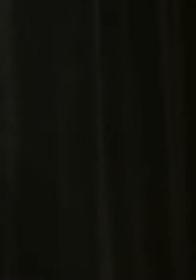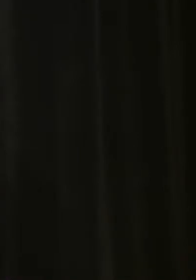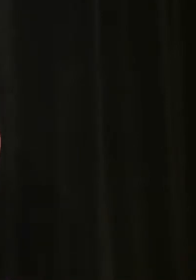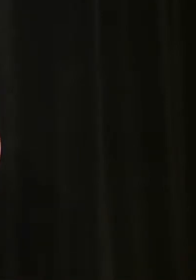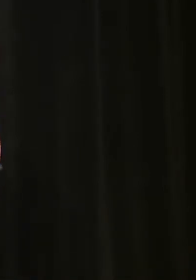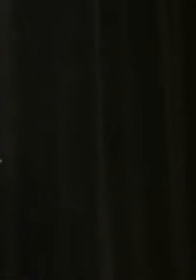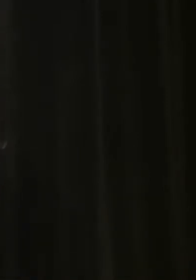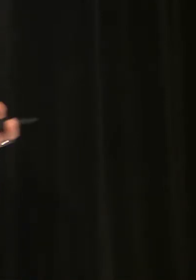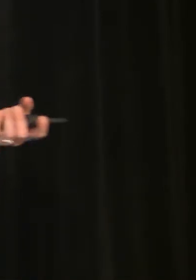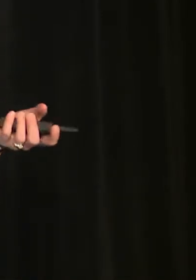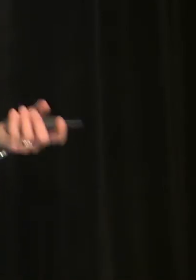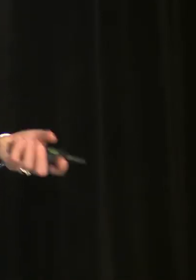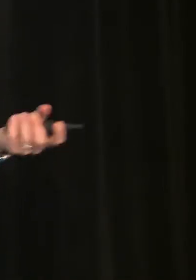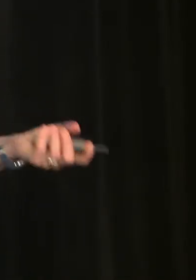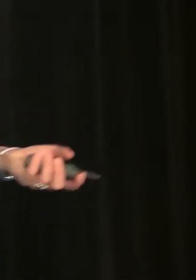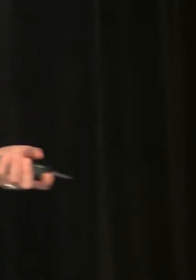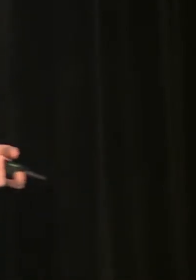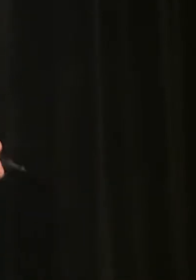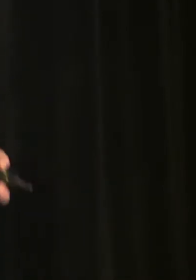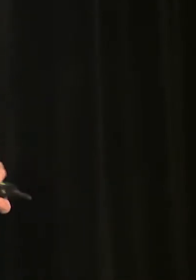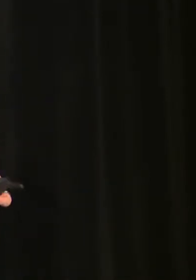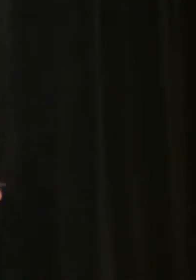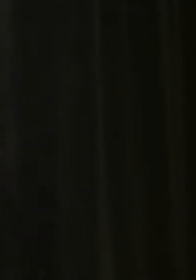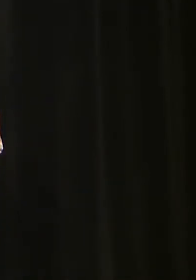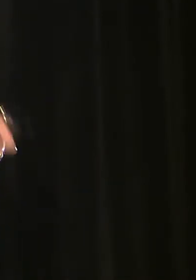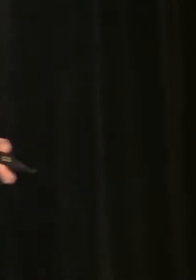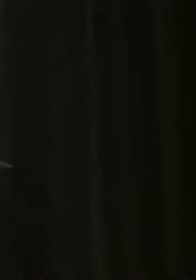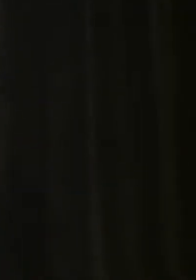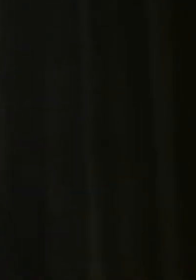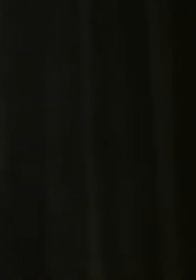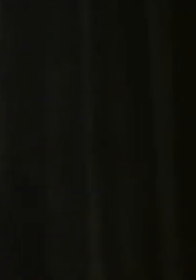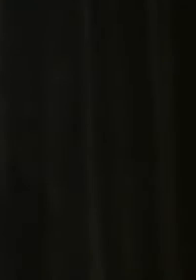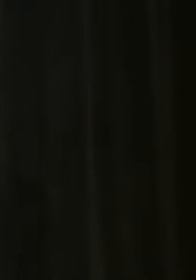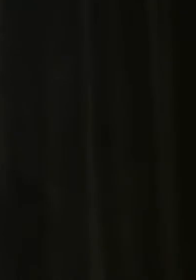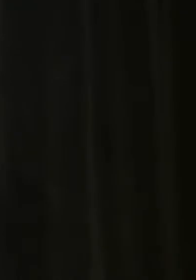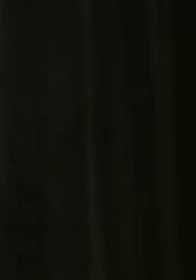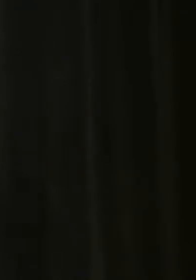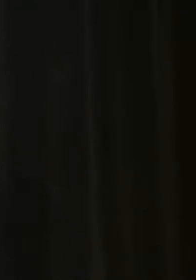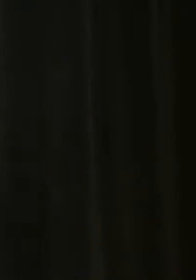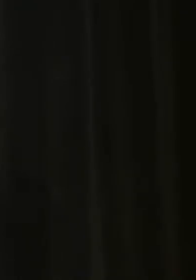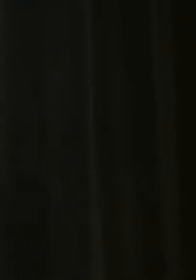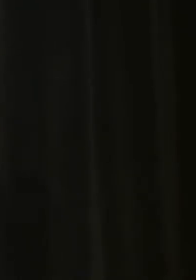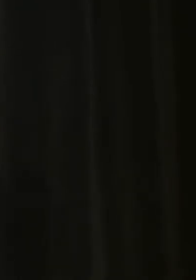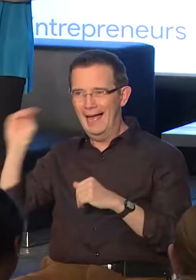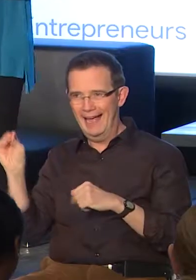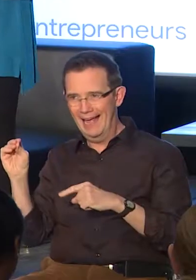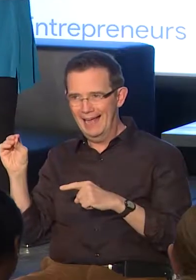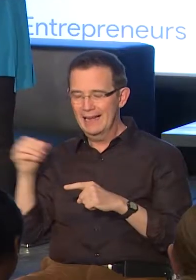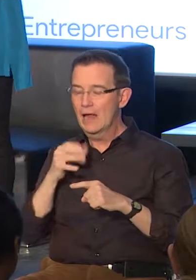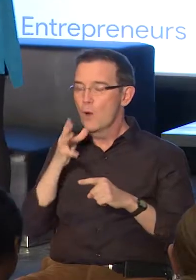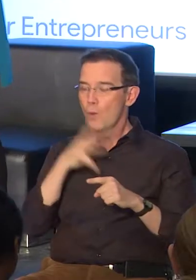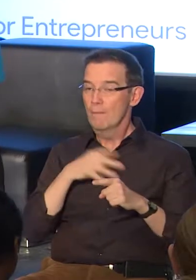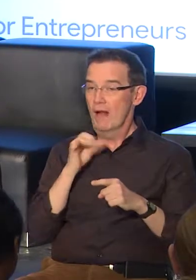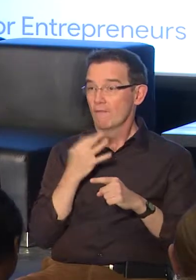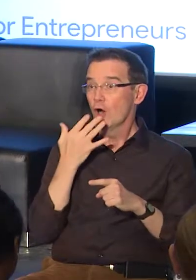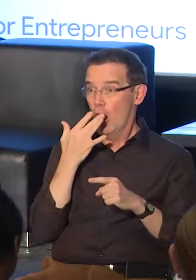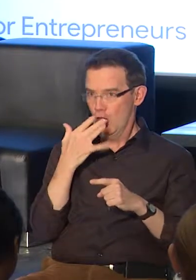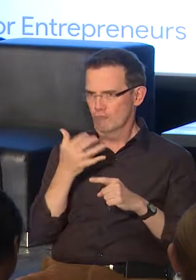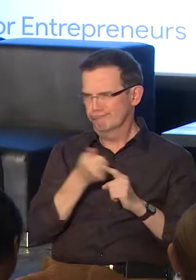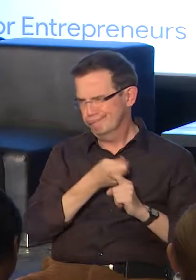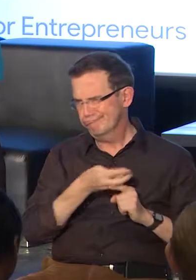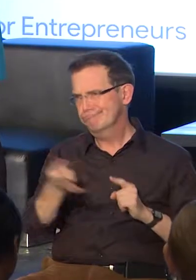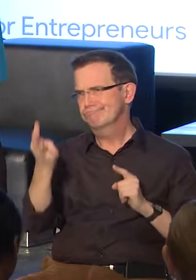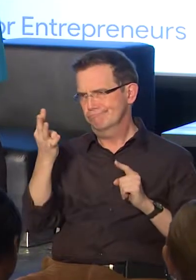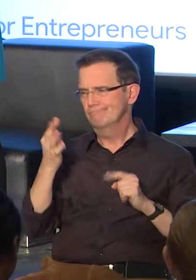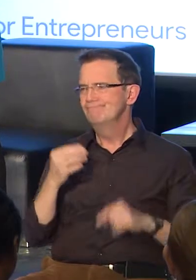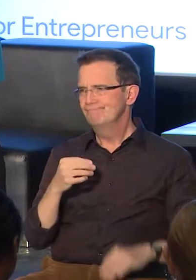only more women than men speakers, but we also have a large portion of women of color speakers as well.